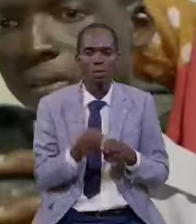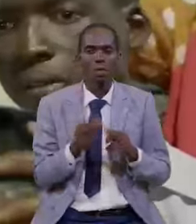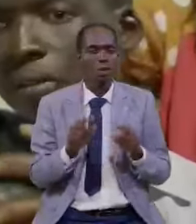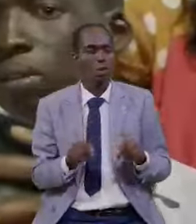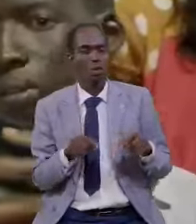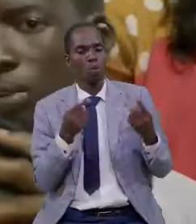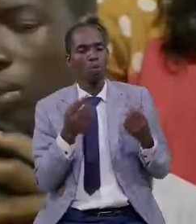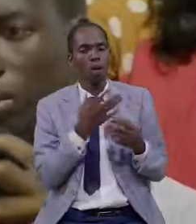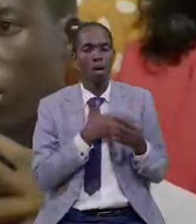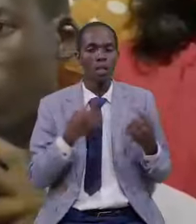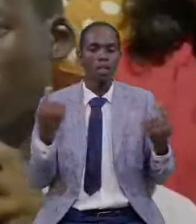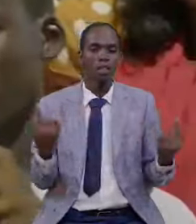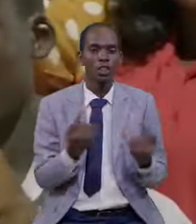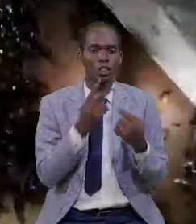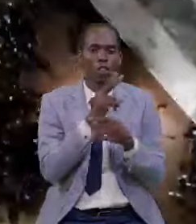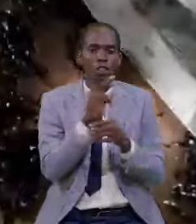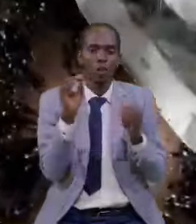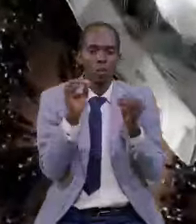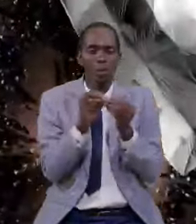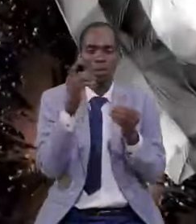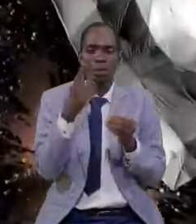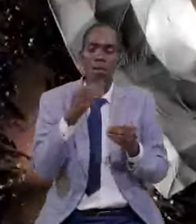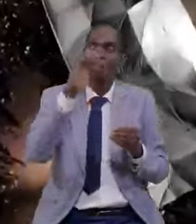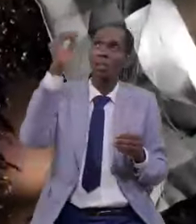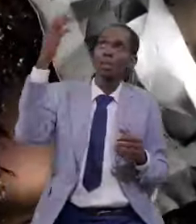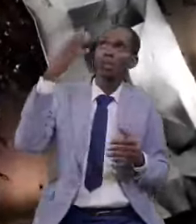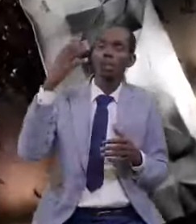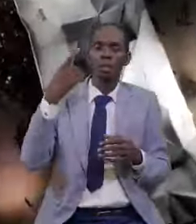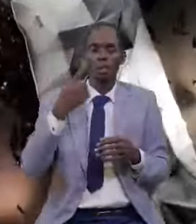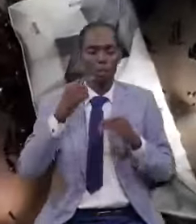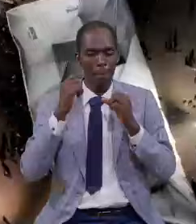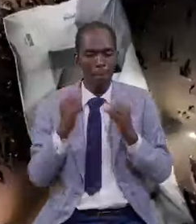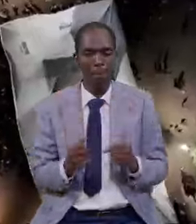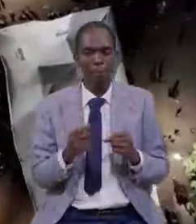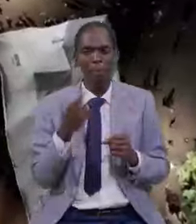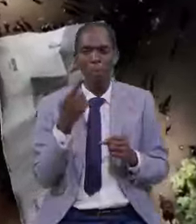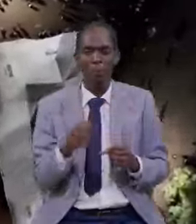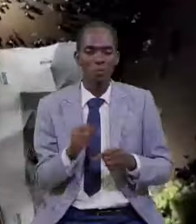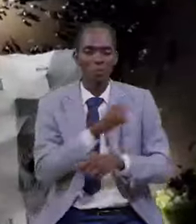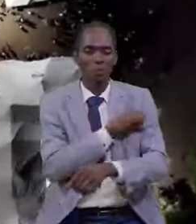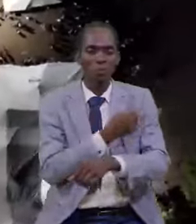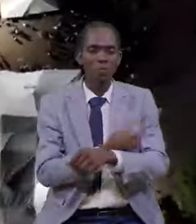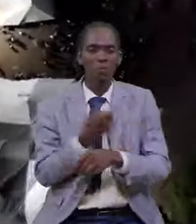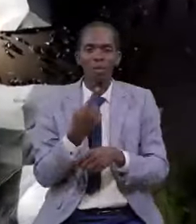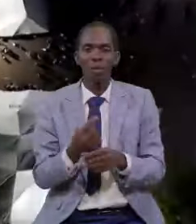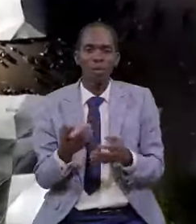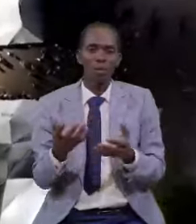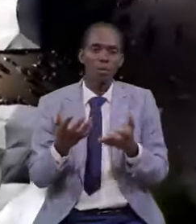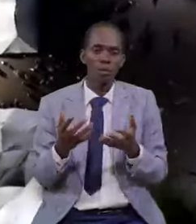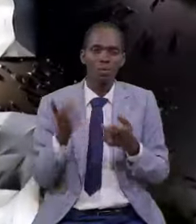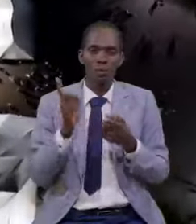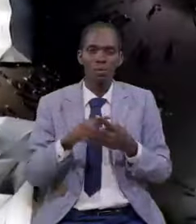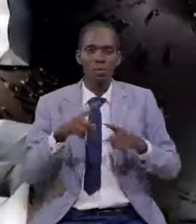no more. The grace, the power, the strength, the desire to live a